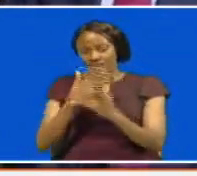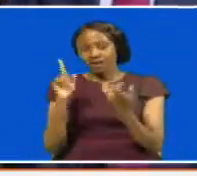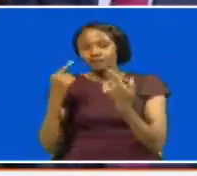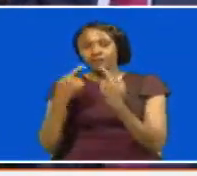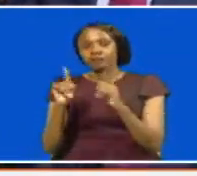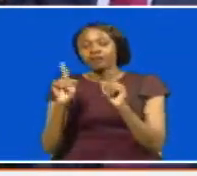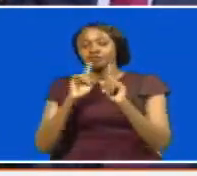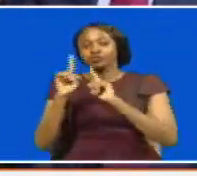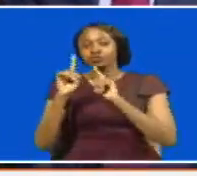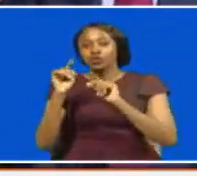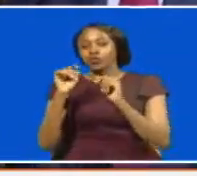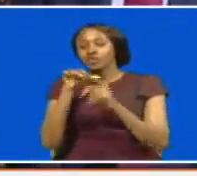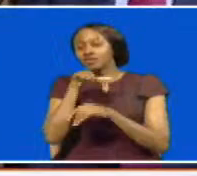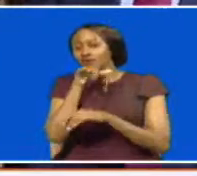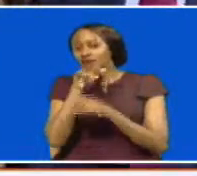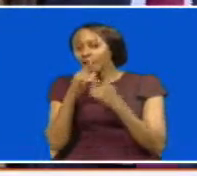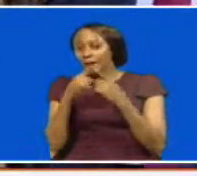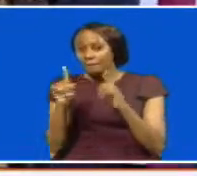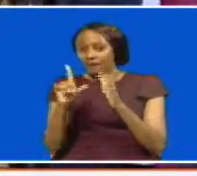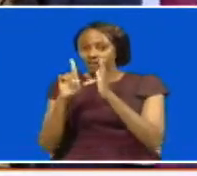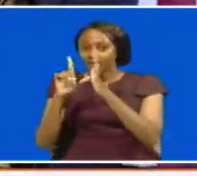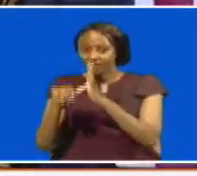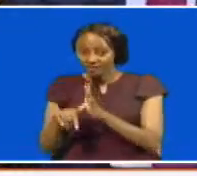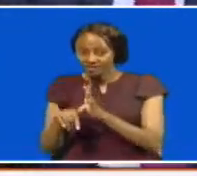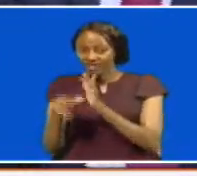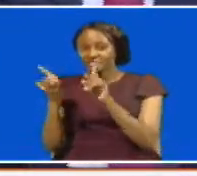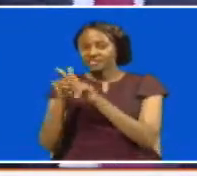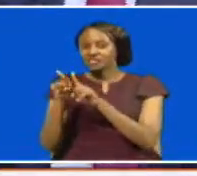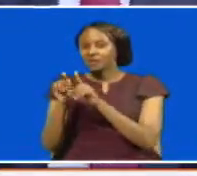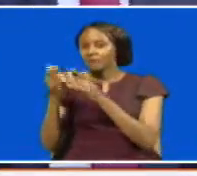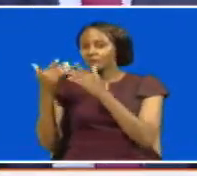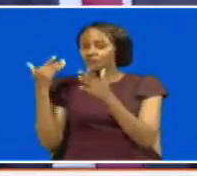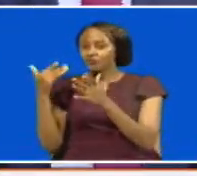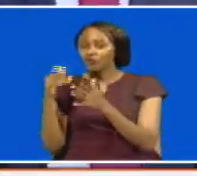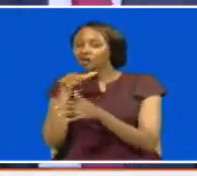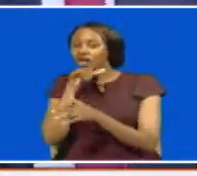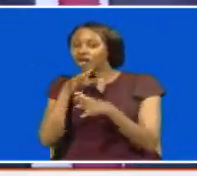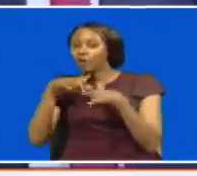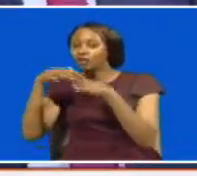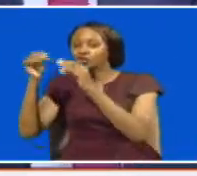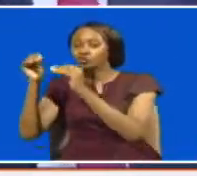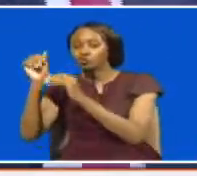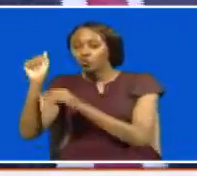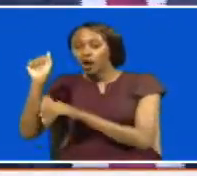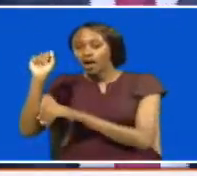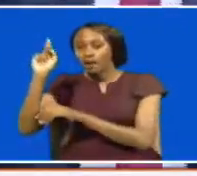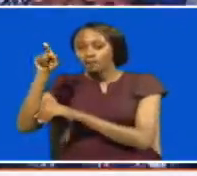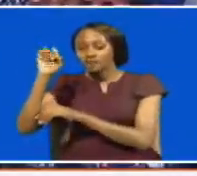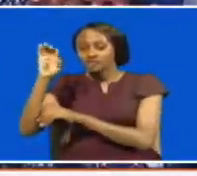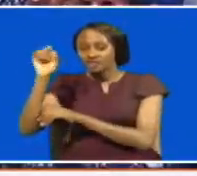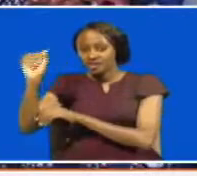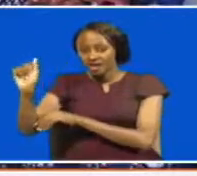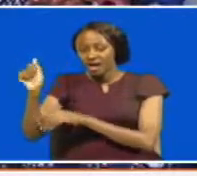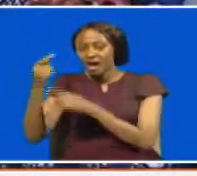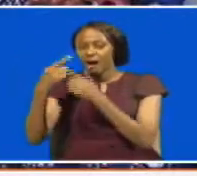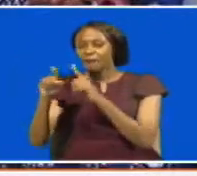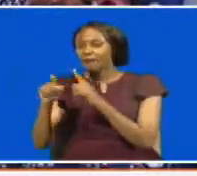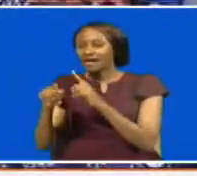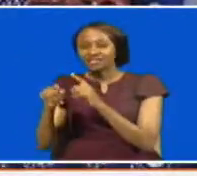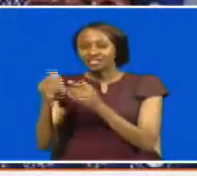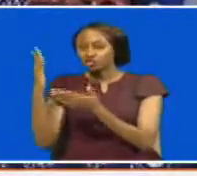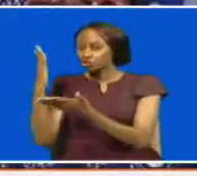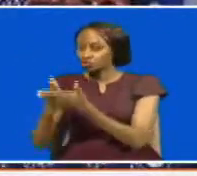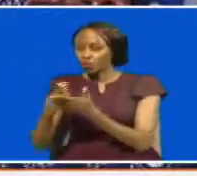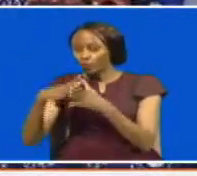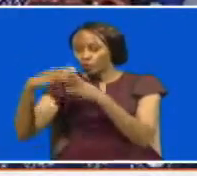Raila Odinga, on his part, was scheduled to attend church service at AIPC Ruiru, but did not turn up despite that his advance team and